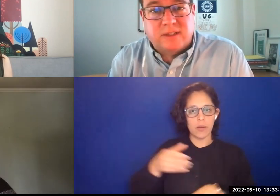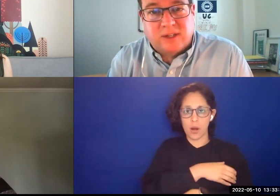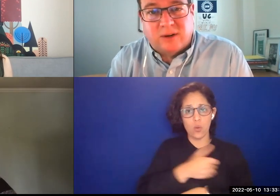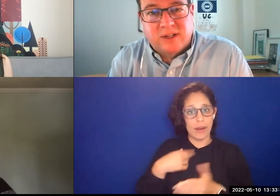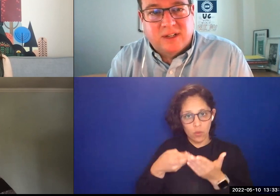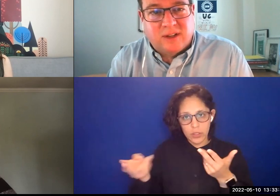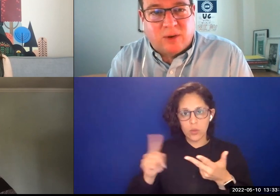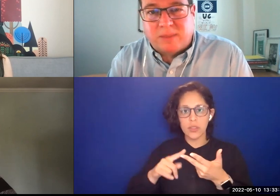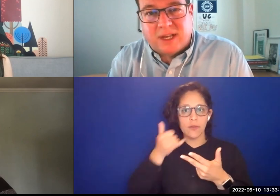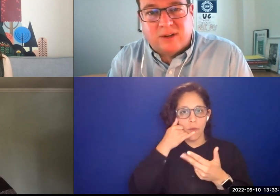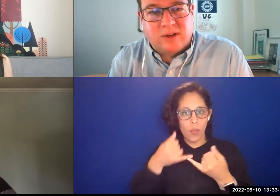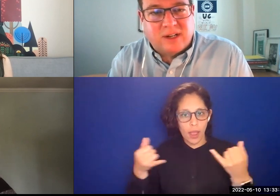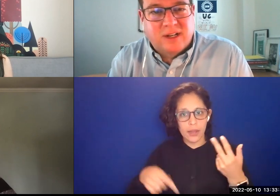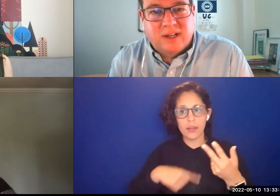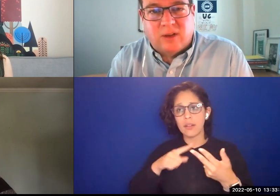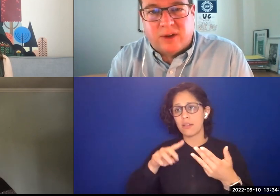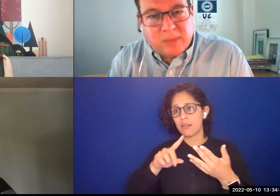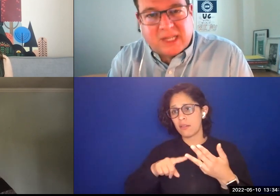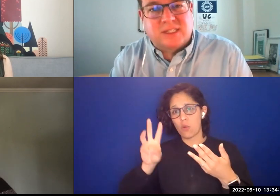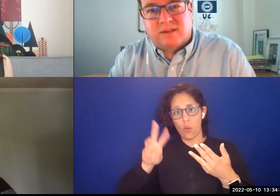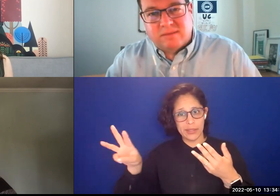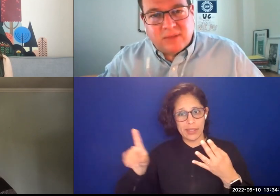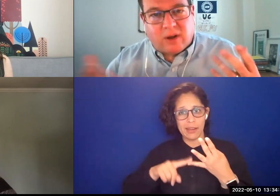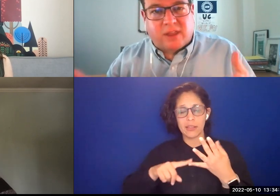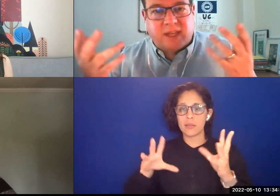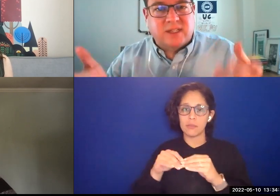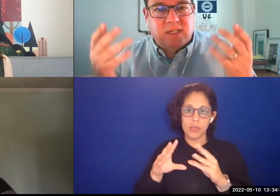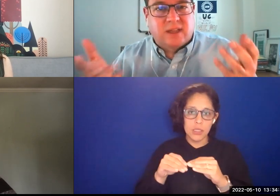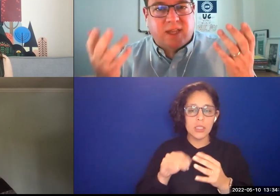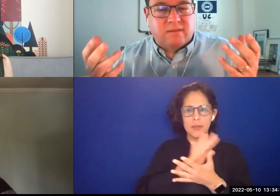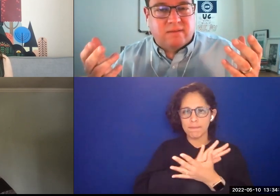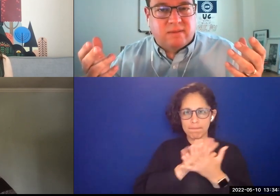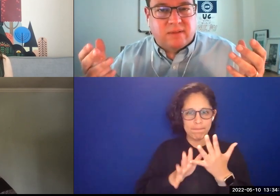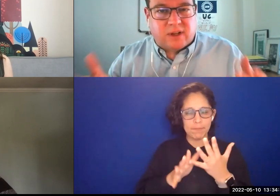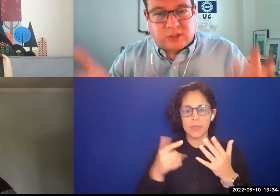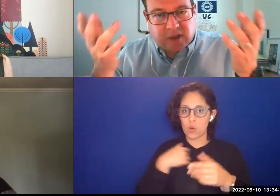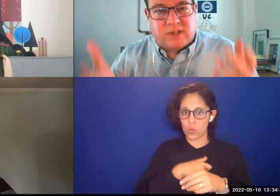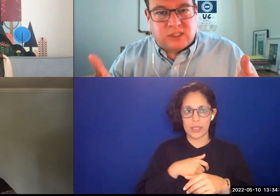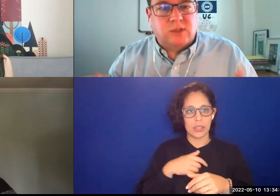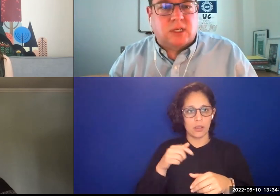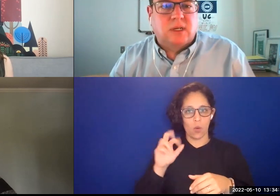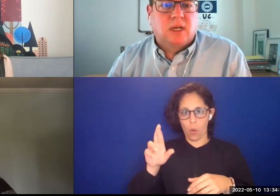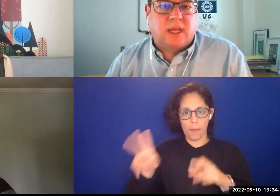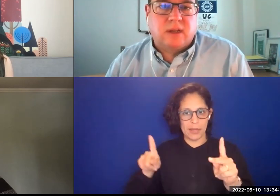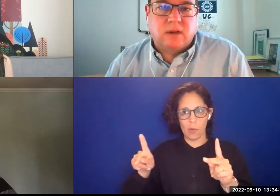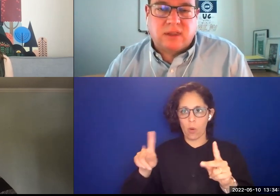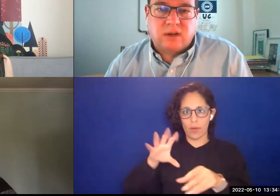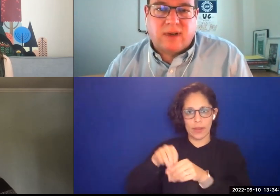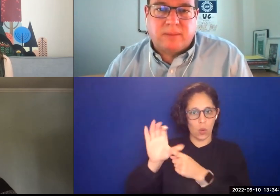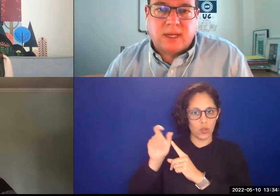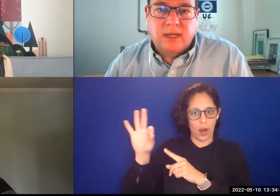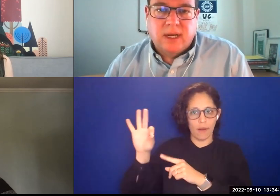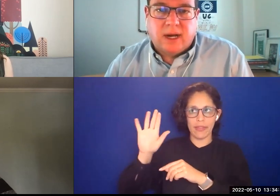line, there's a website and there are meetings and all the things that the culture of an institution